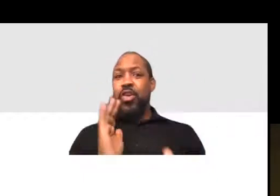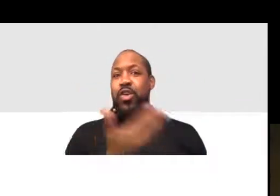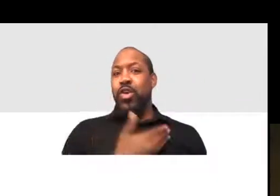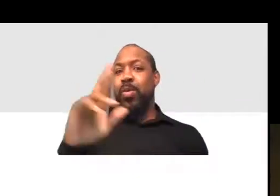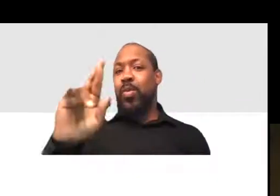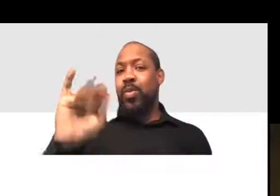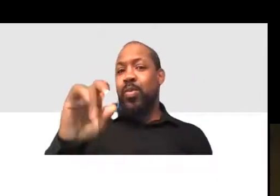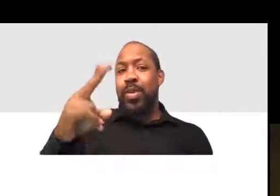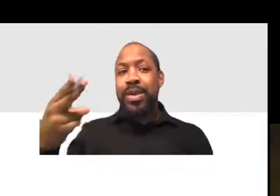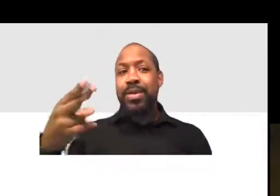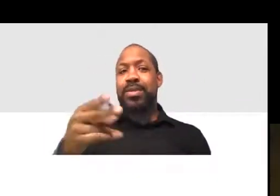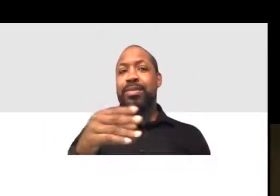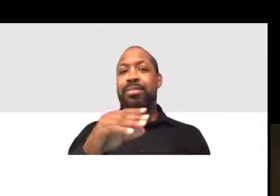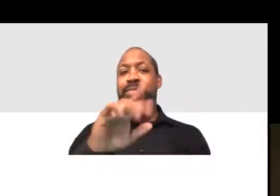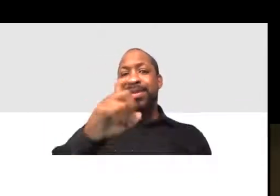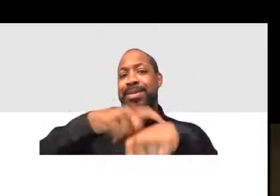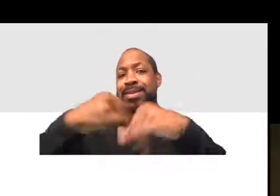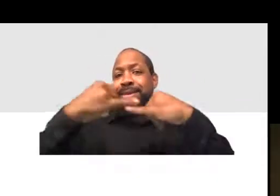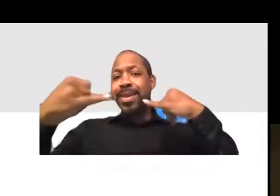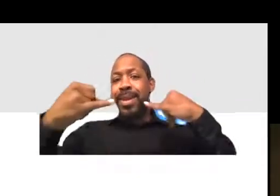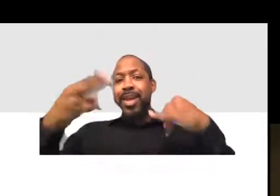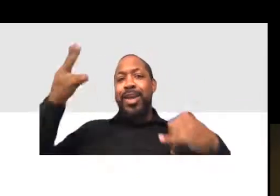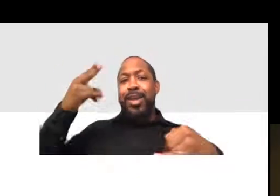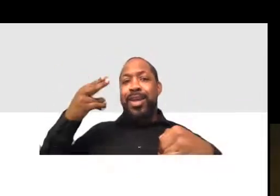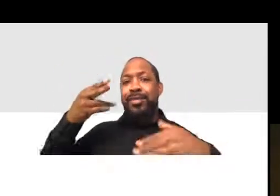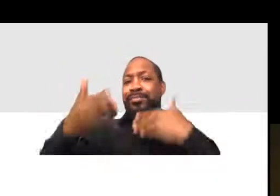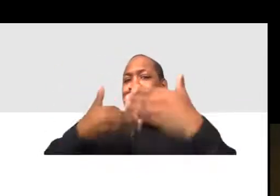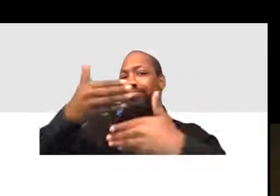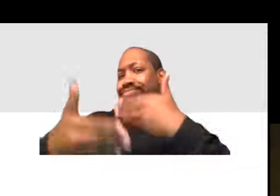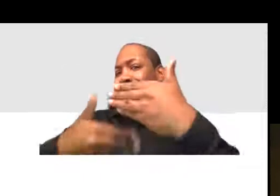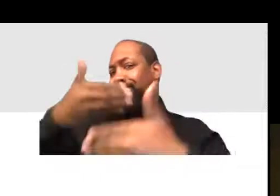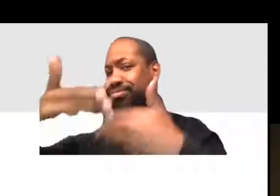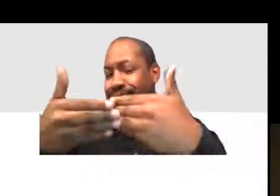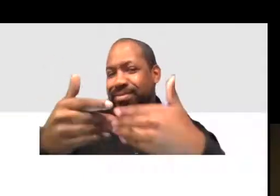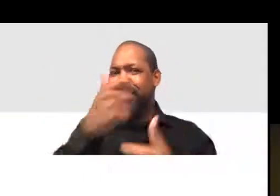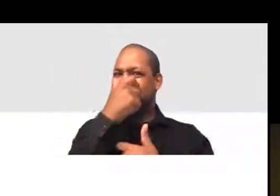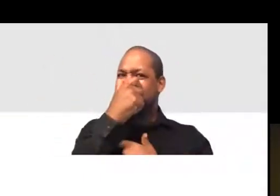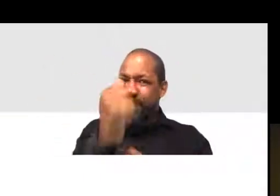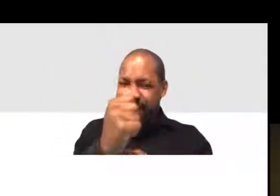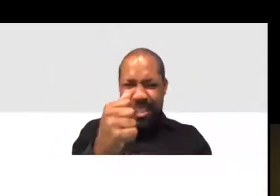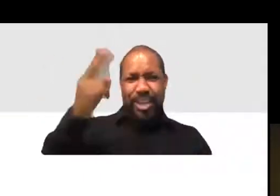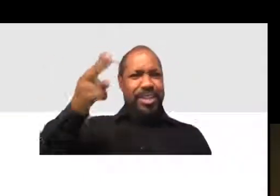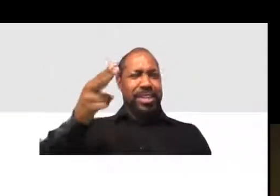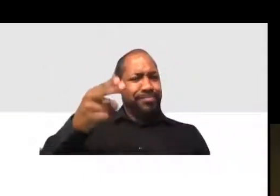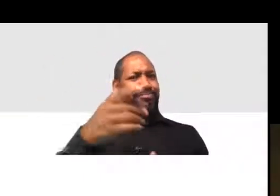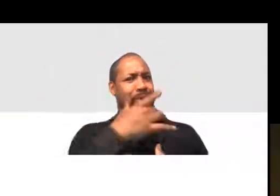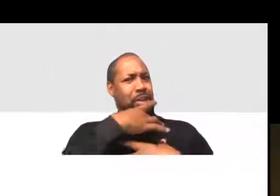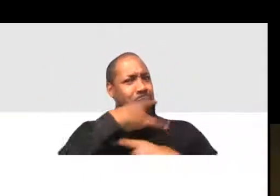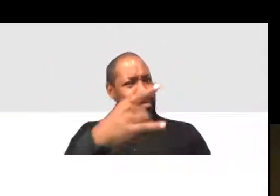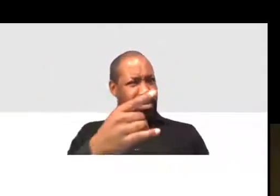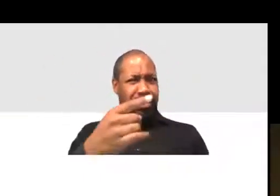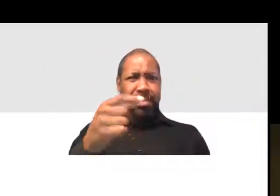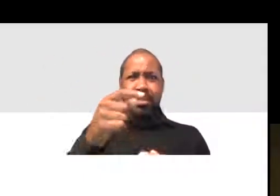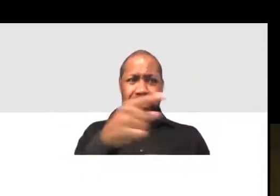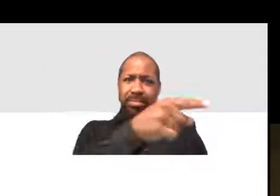executive director. That's the Rhode Island Commission for the Deaf and Hard of Hearing's timeline from its beginning until